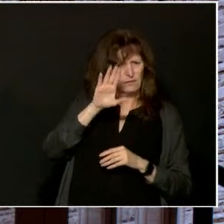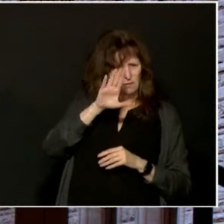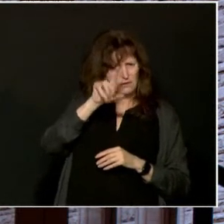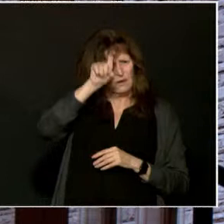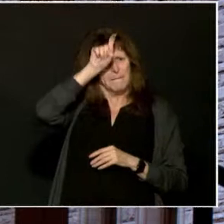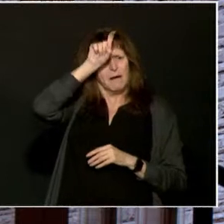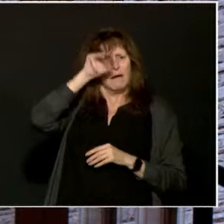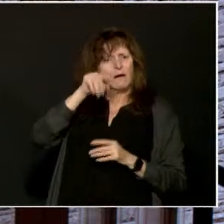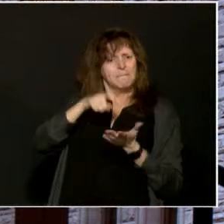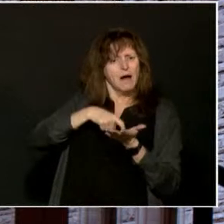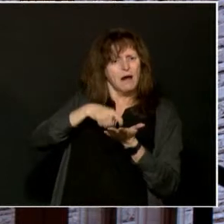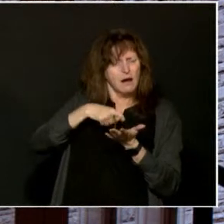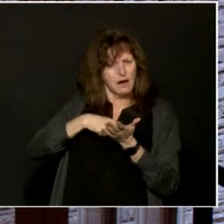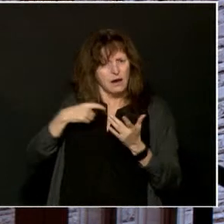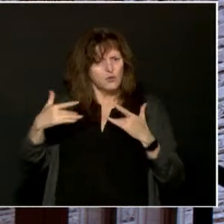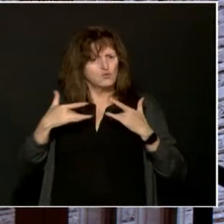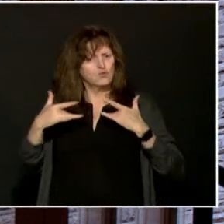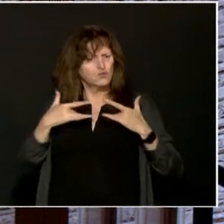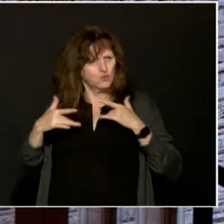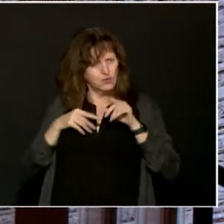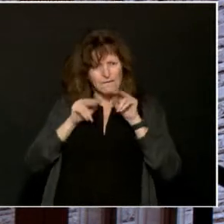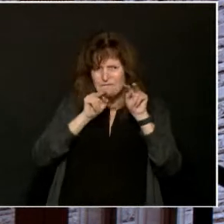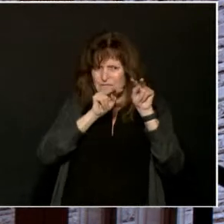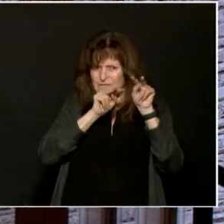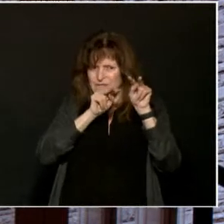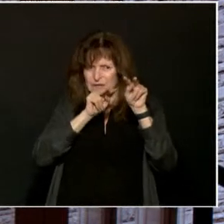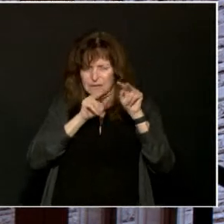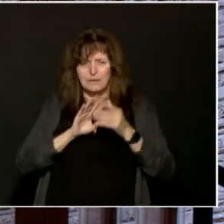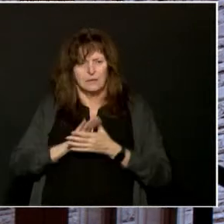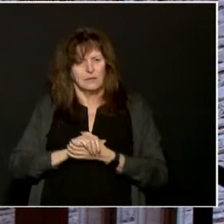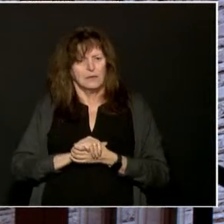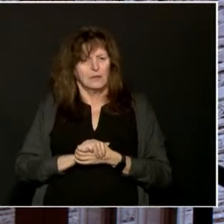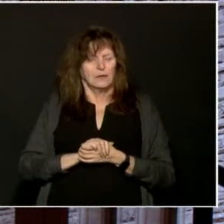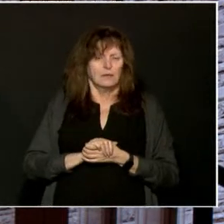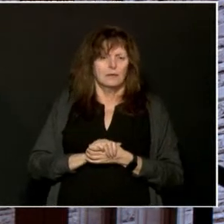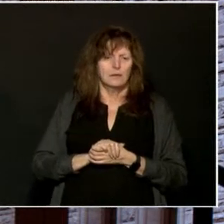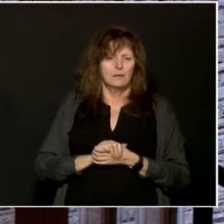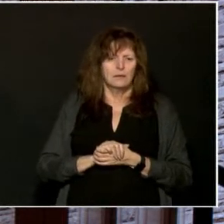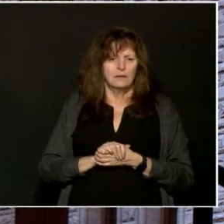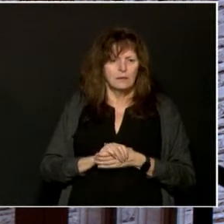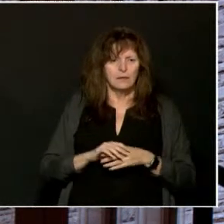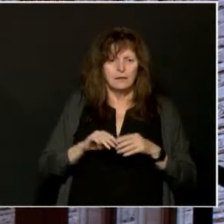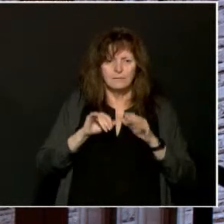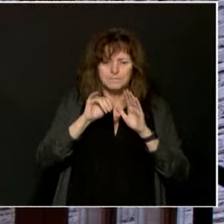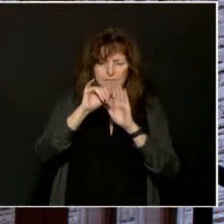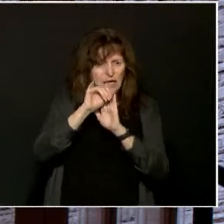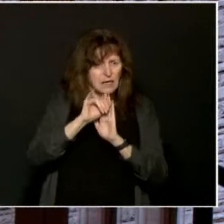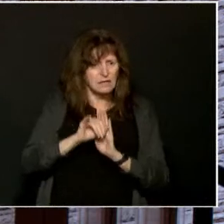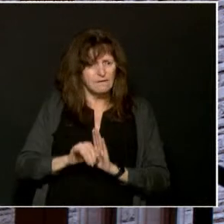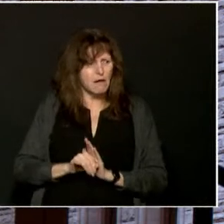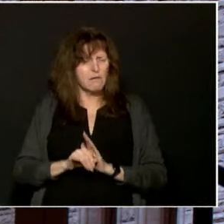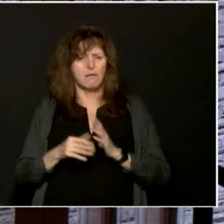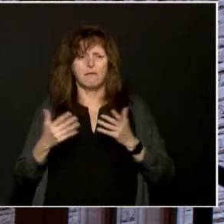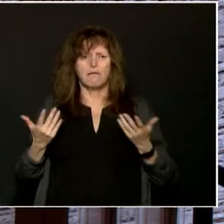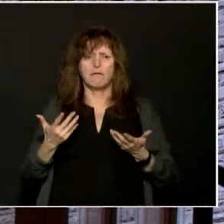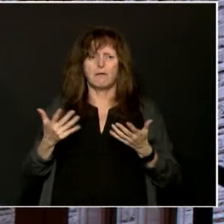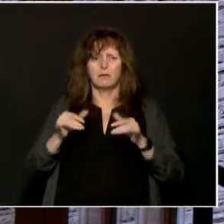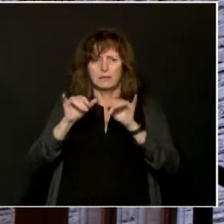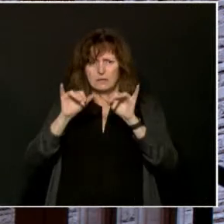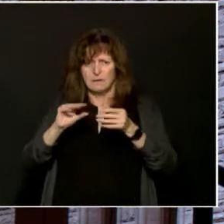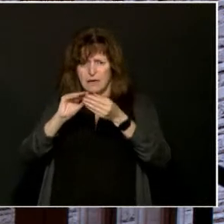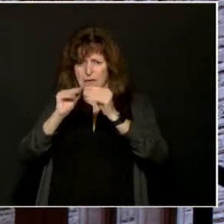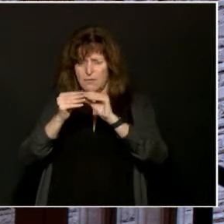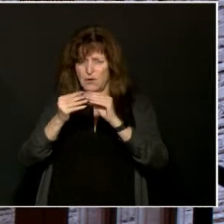those. With our measurement system, it may be the numbers are probably higher than that, and that's why you're hearing